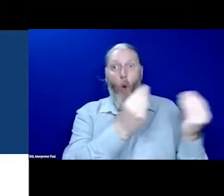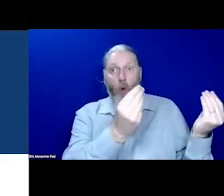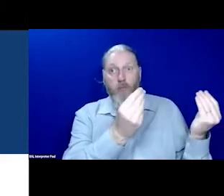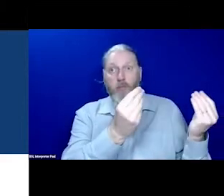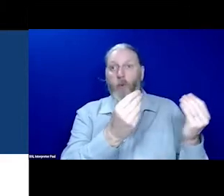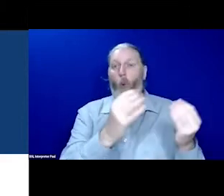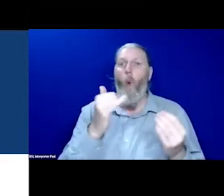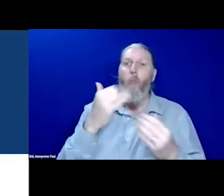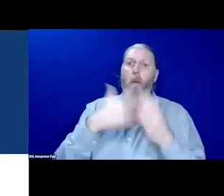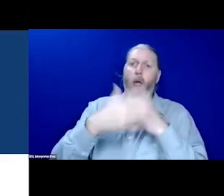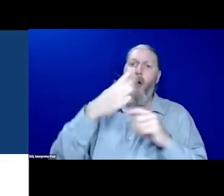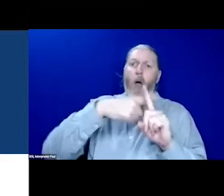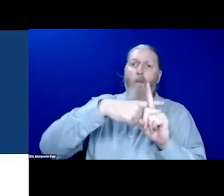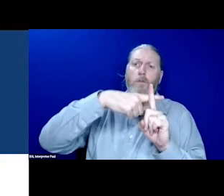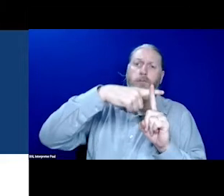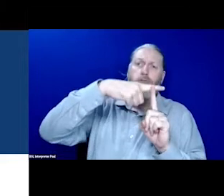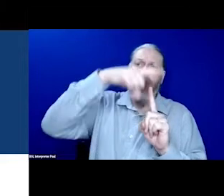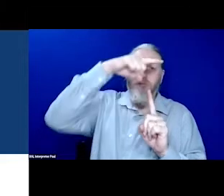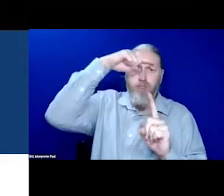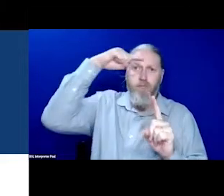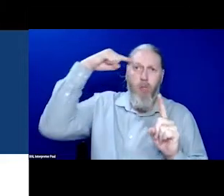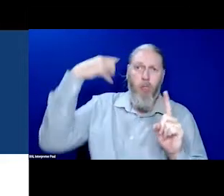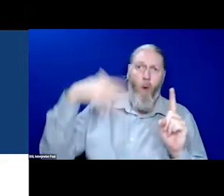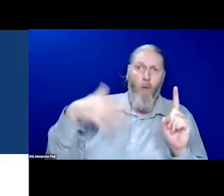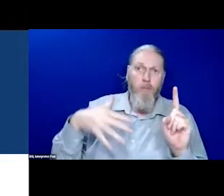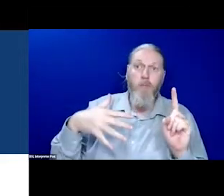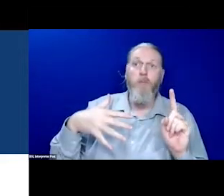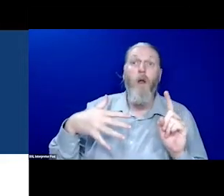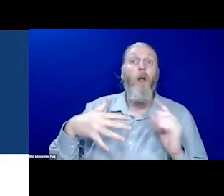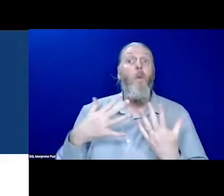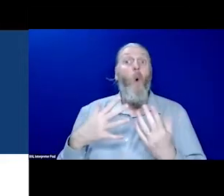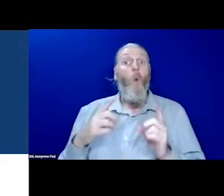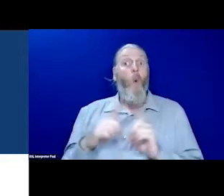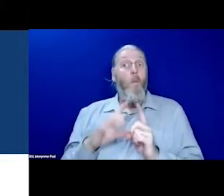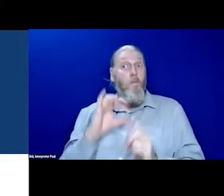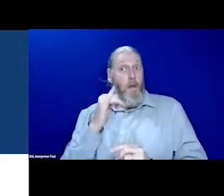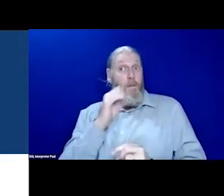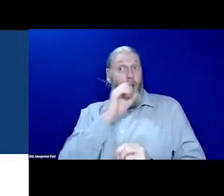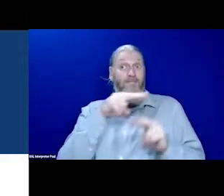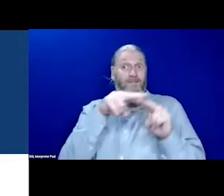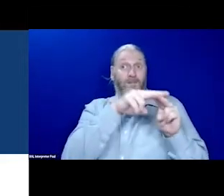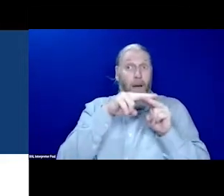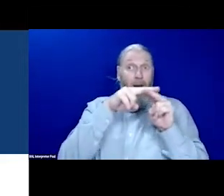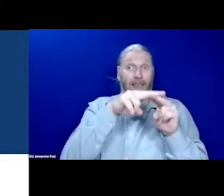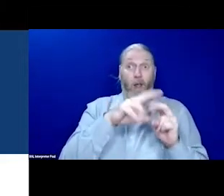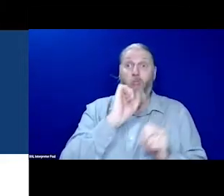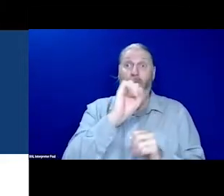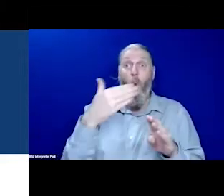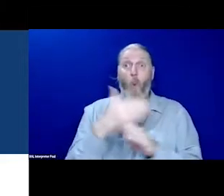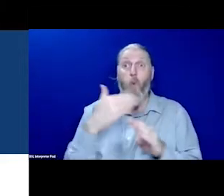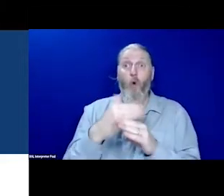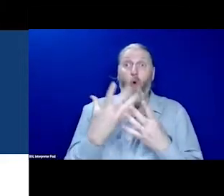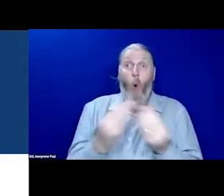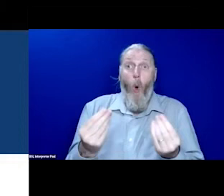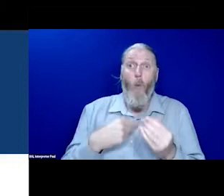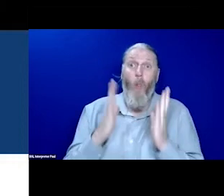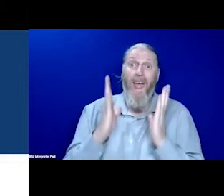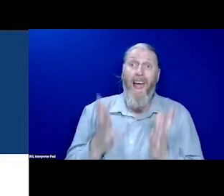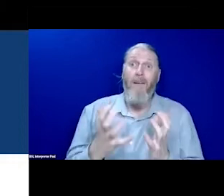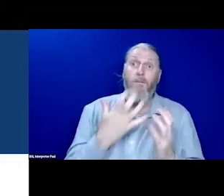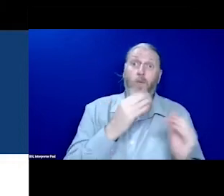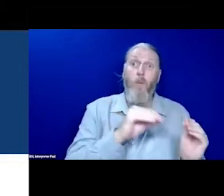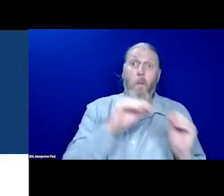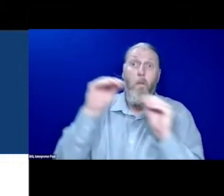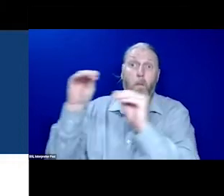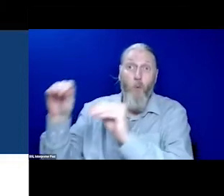high temperatures, but their families might also lose their livelihoods. They might be forced to move from their homes. Their